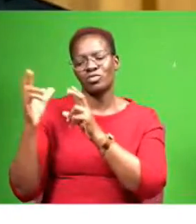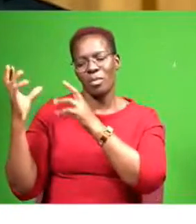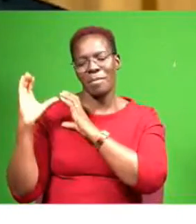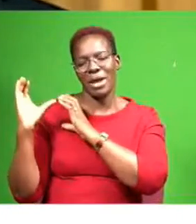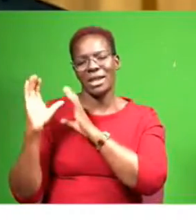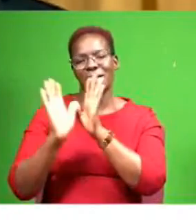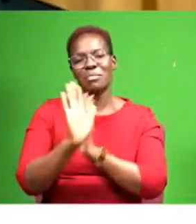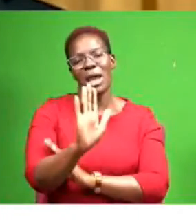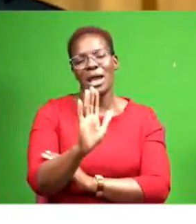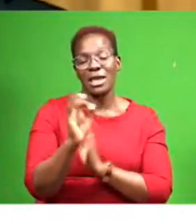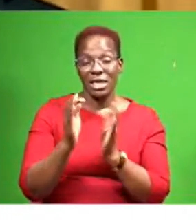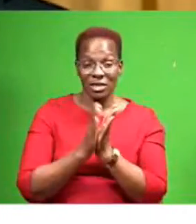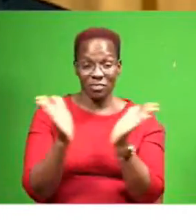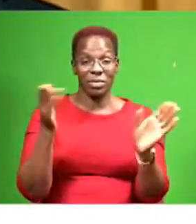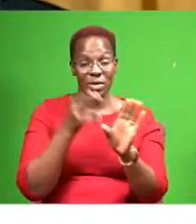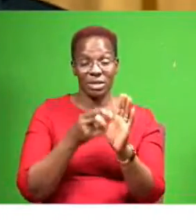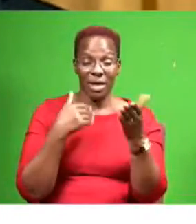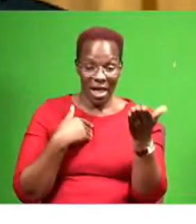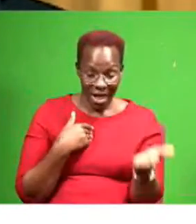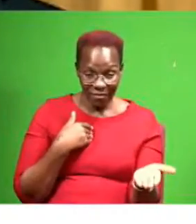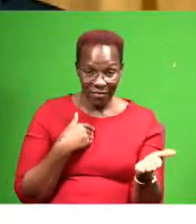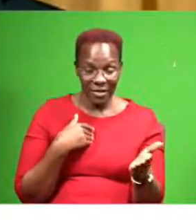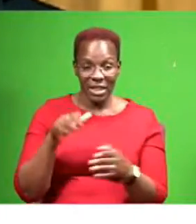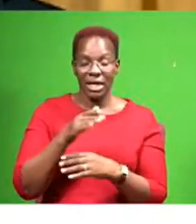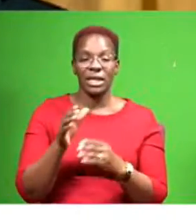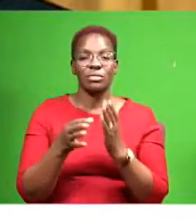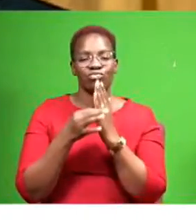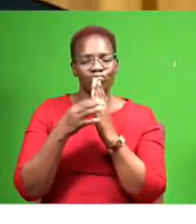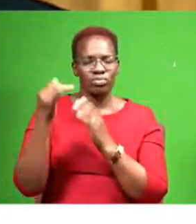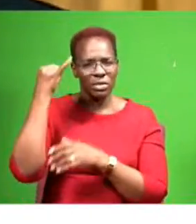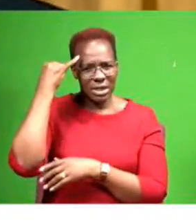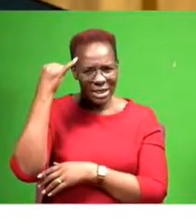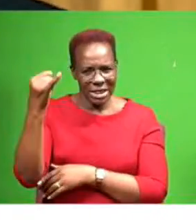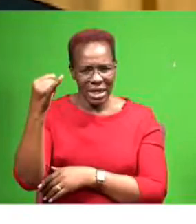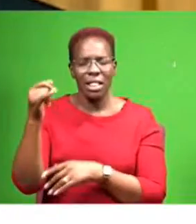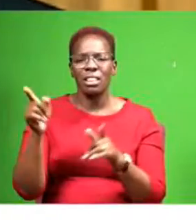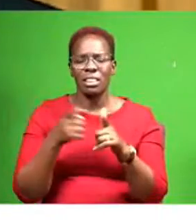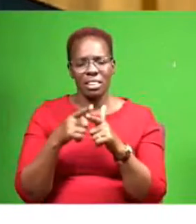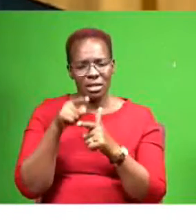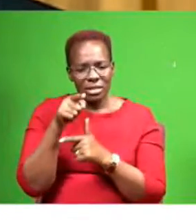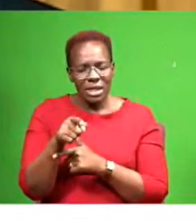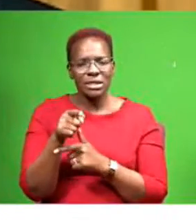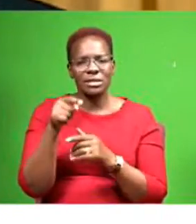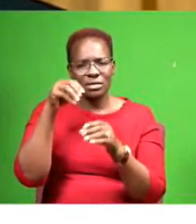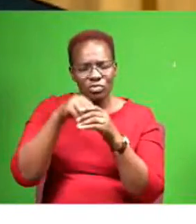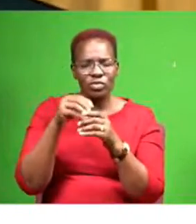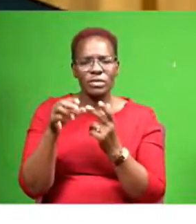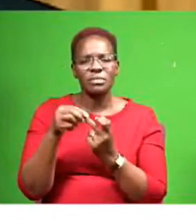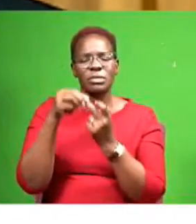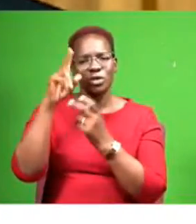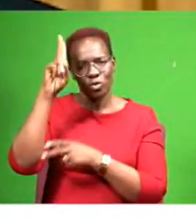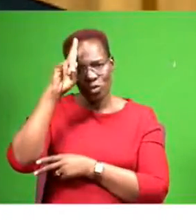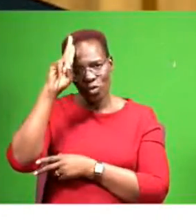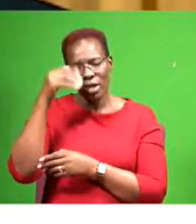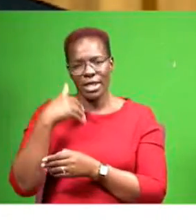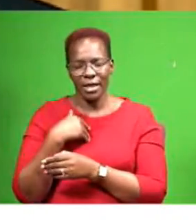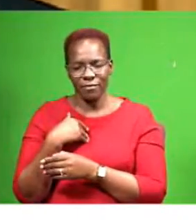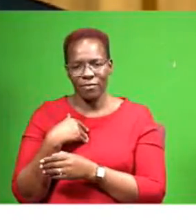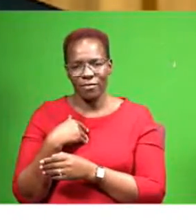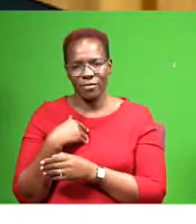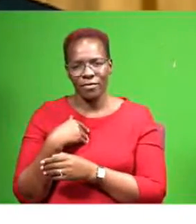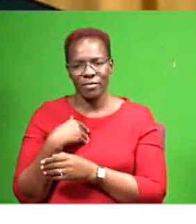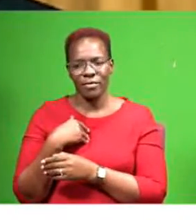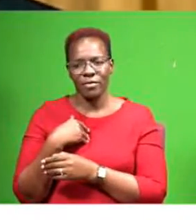was public participation carried out in regard to the popular initiative, this was a fact that was within the special knowledge of the appellants